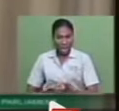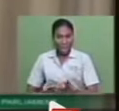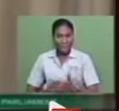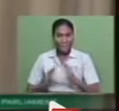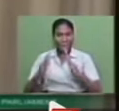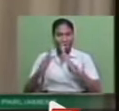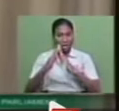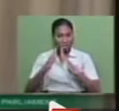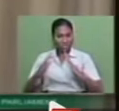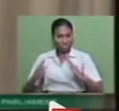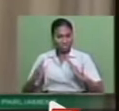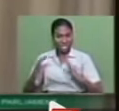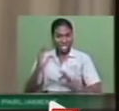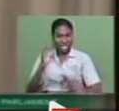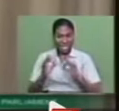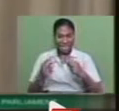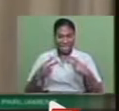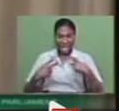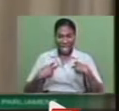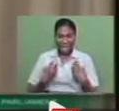Exemptions. Exemptions.